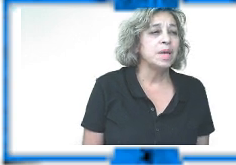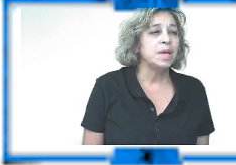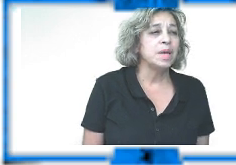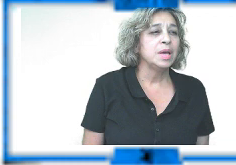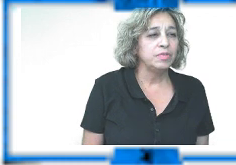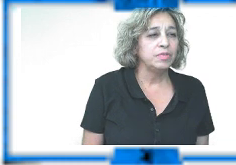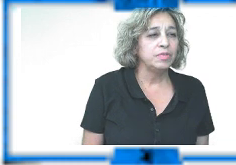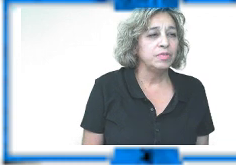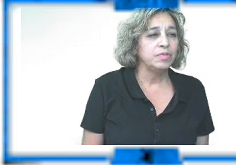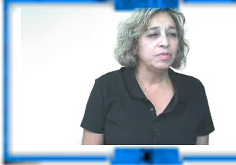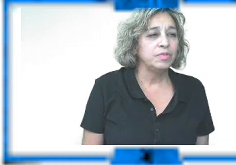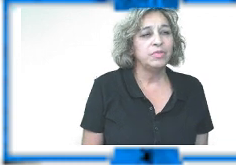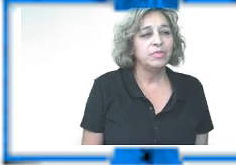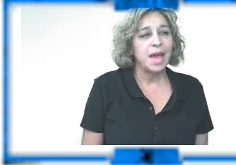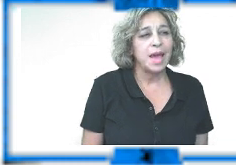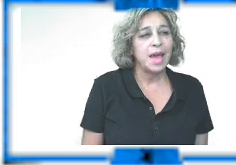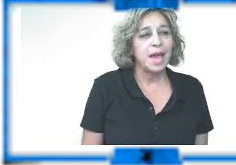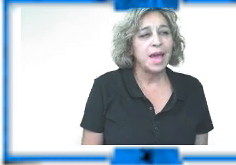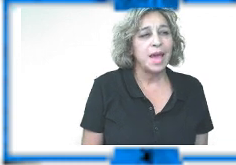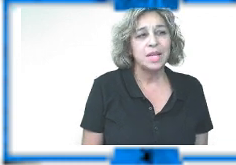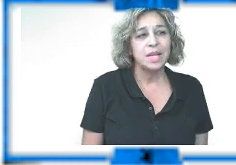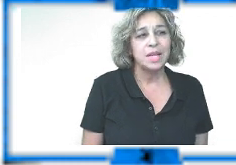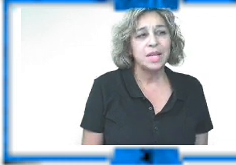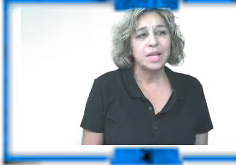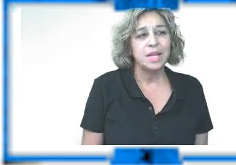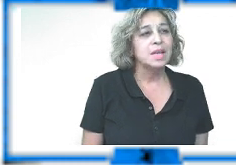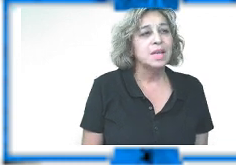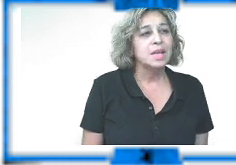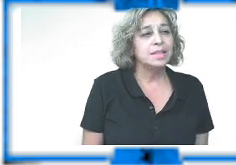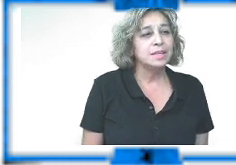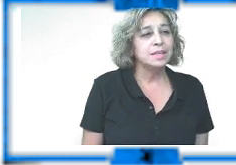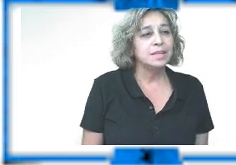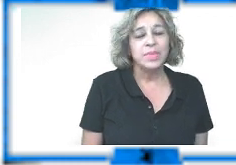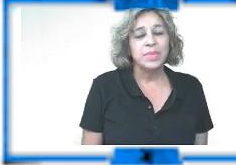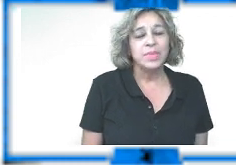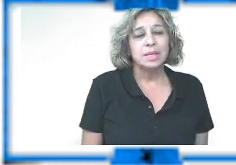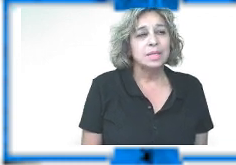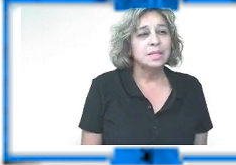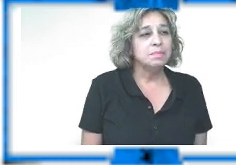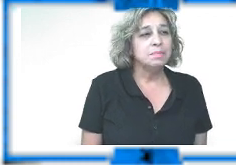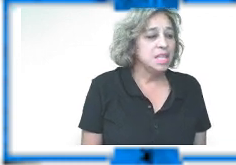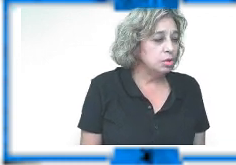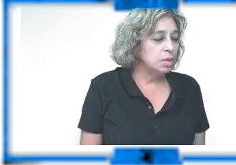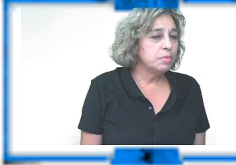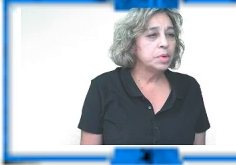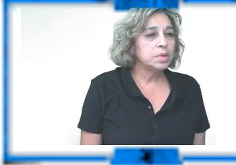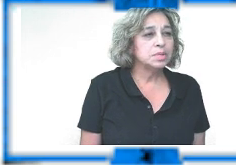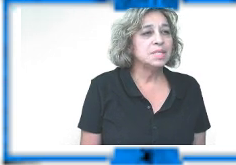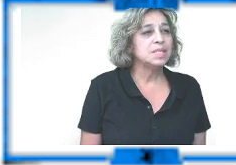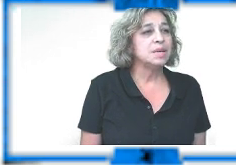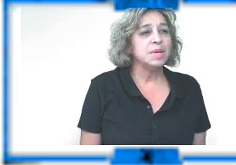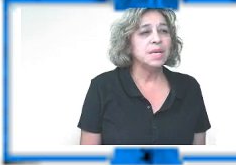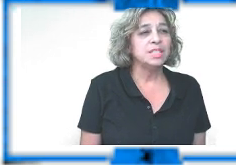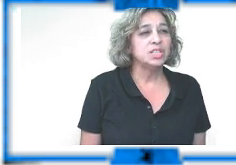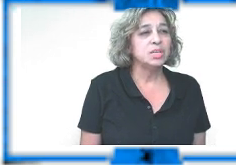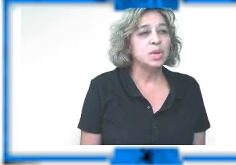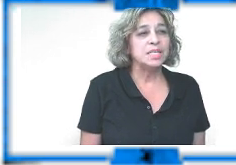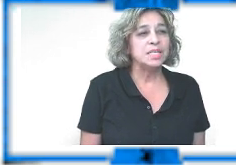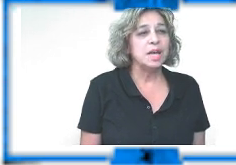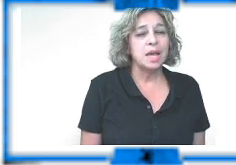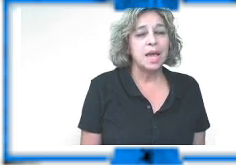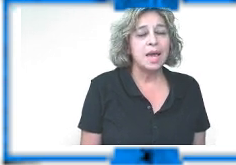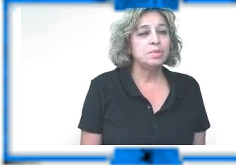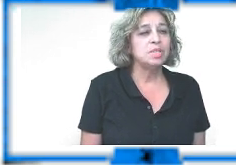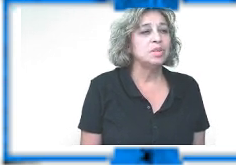the proof, the final proof, absolute and total, that the neoliberal system